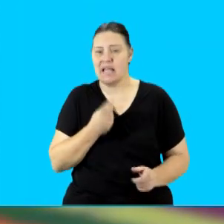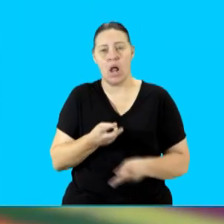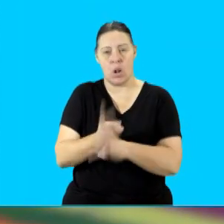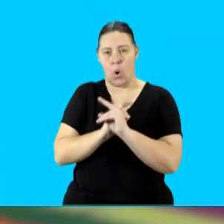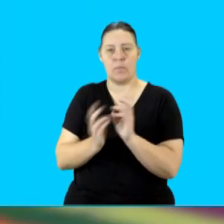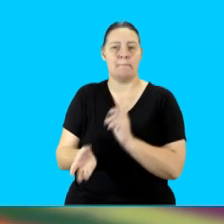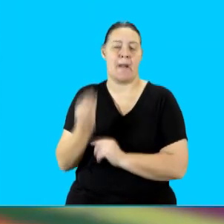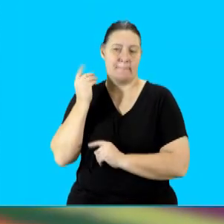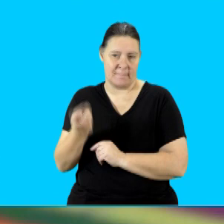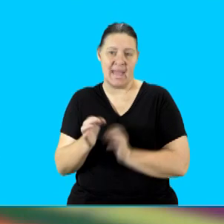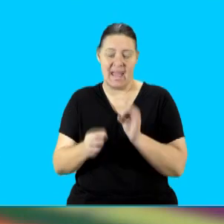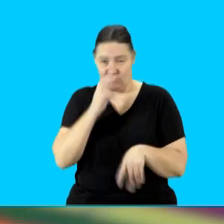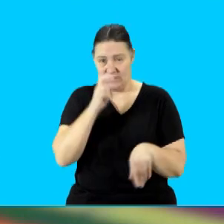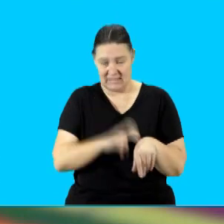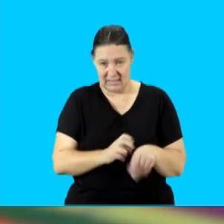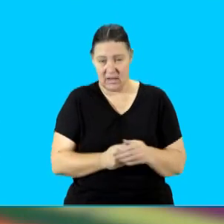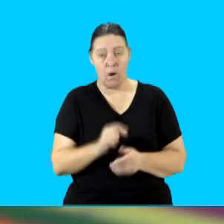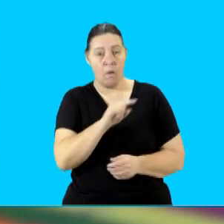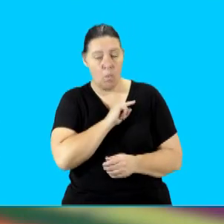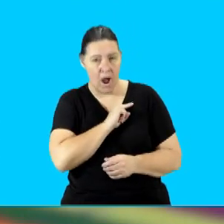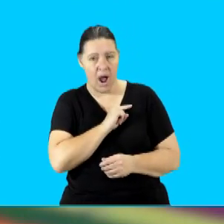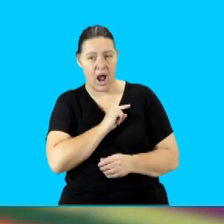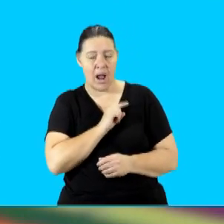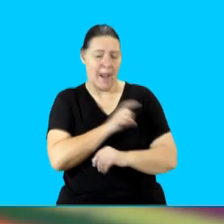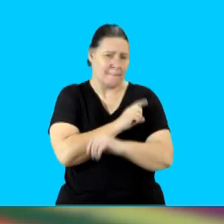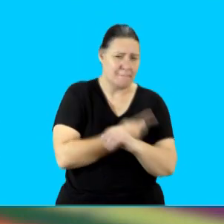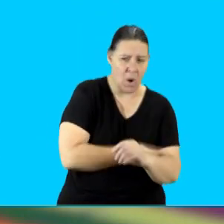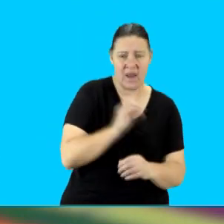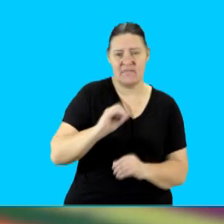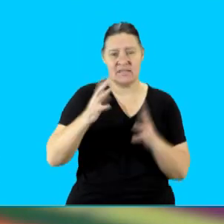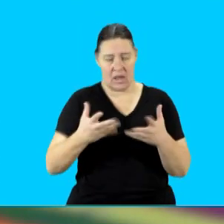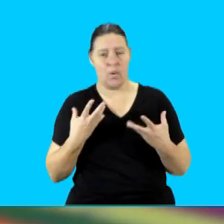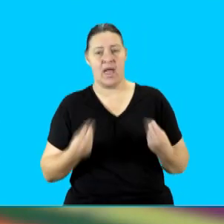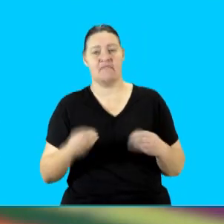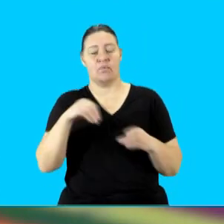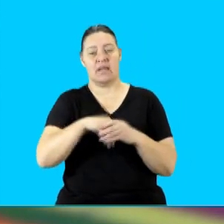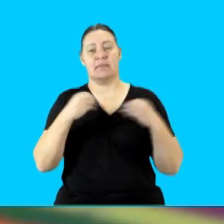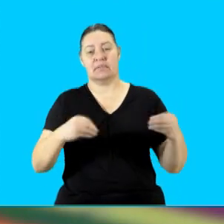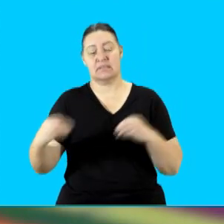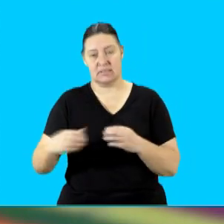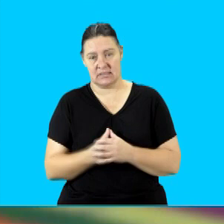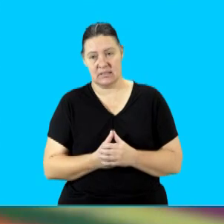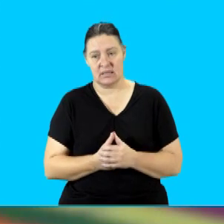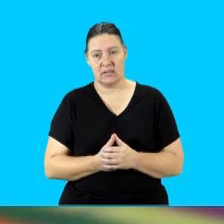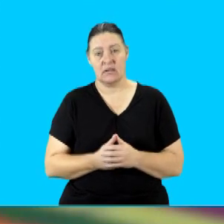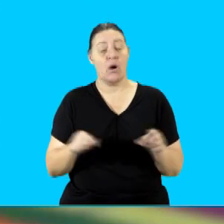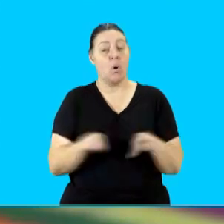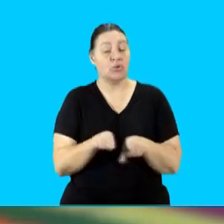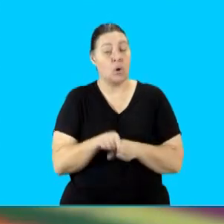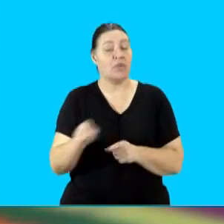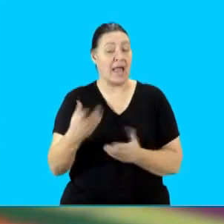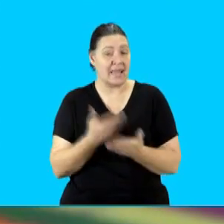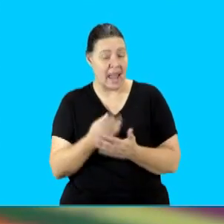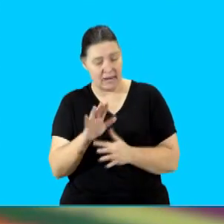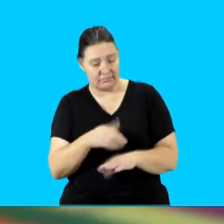get loans if we need loans, because of this powerful investor that we have in our business. The powerful investor can